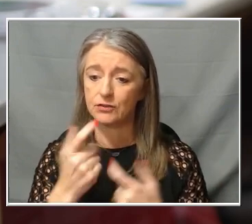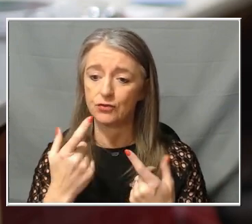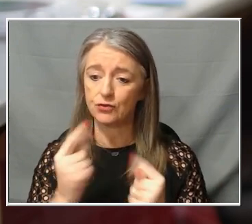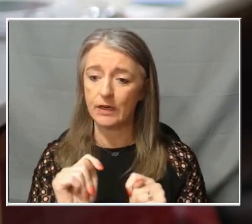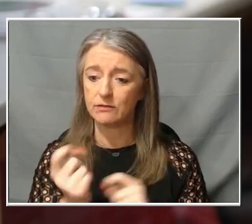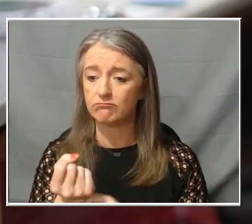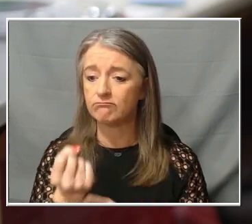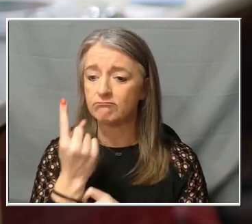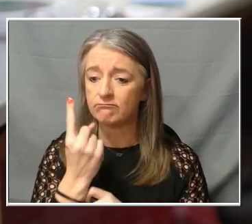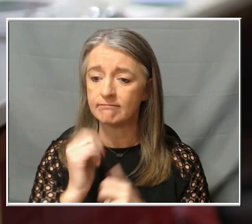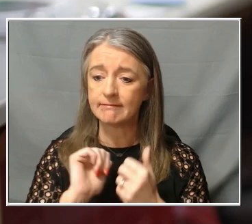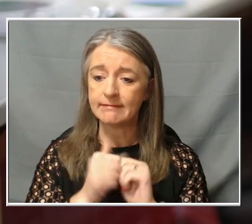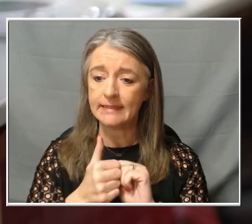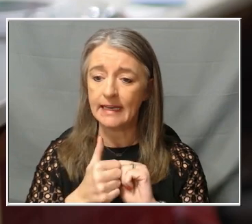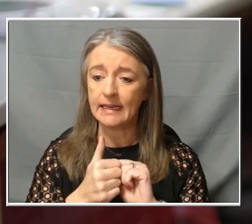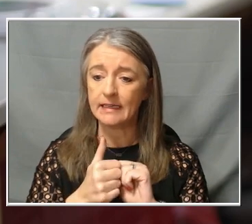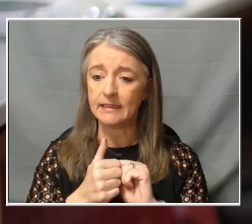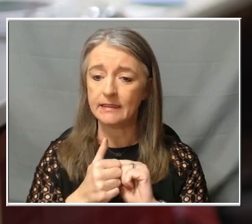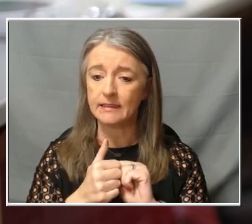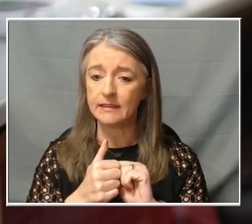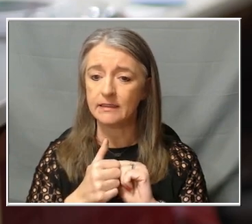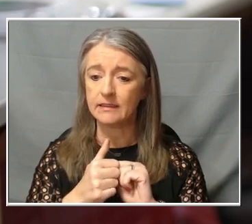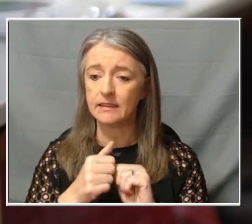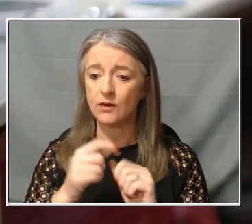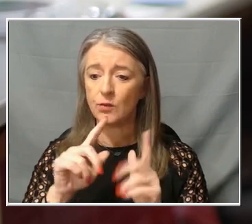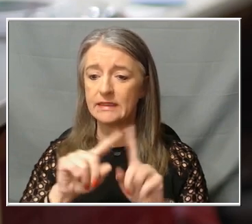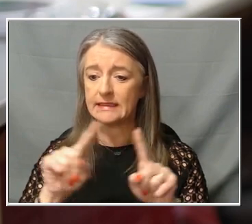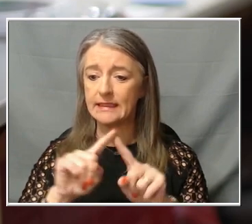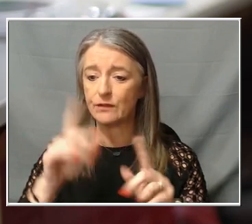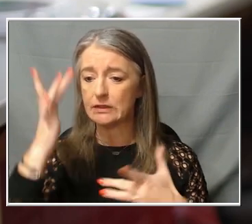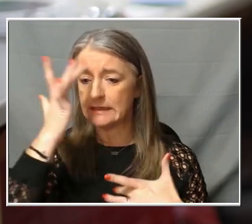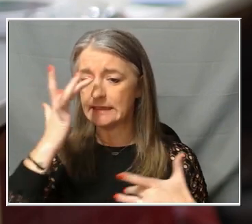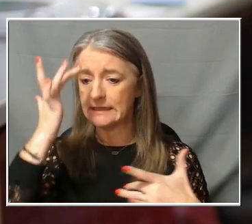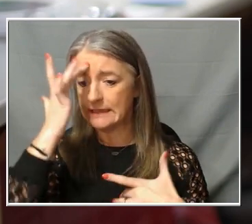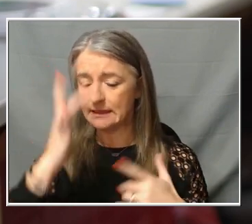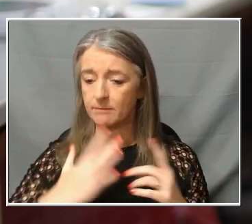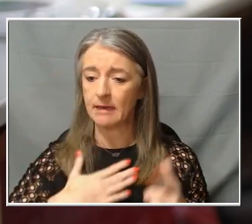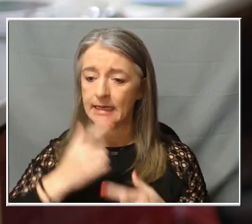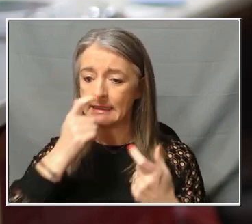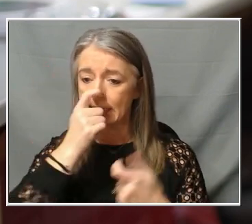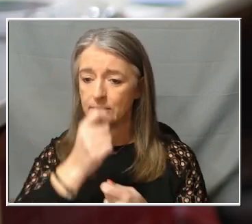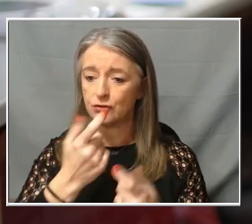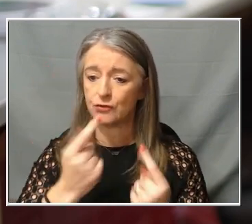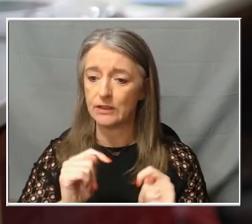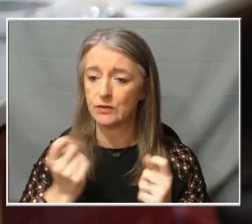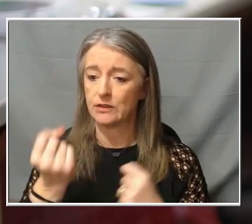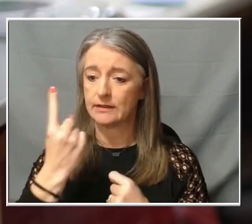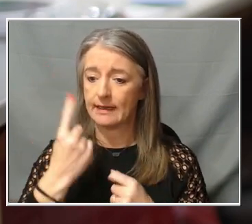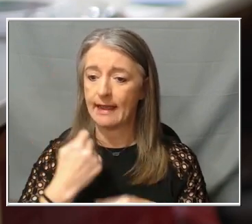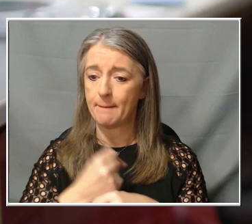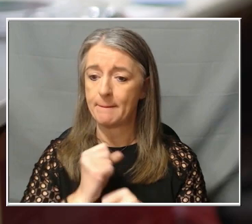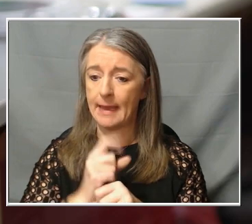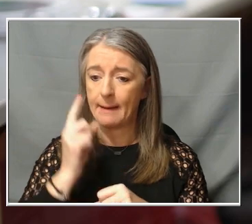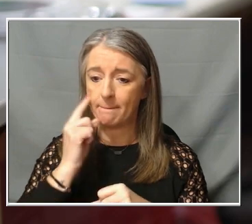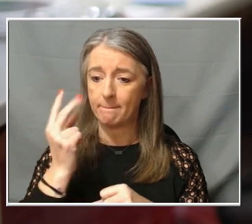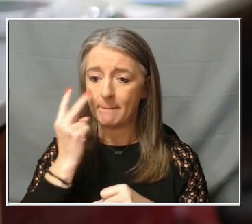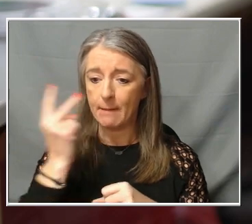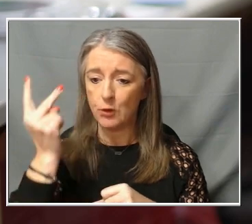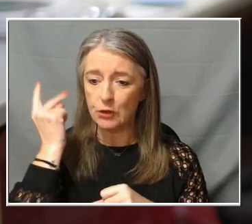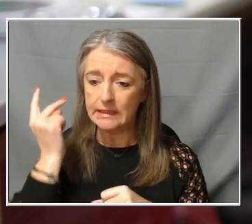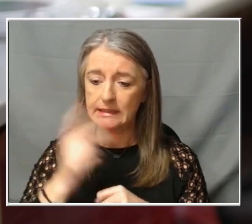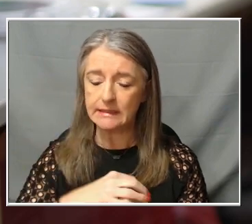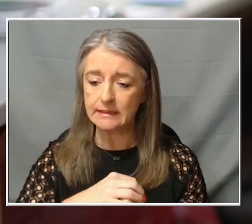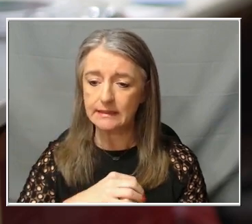understand how we come down with these devastating diseases. My interest was trying to understand how we make memories. And as